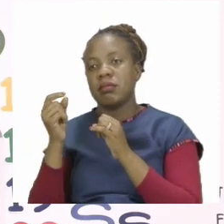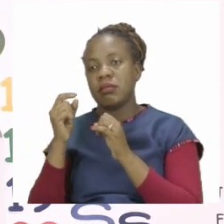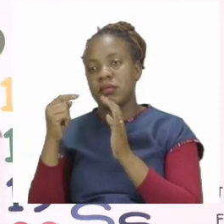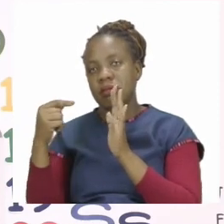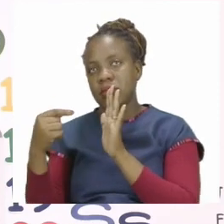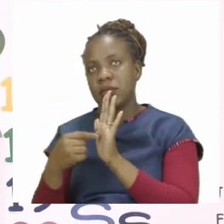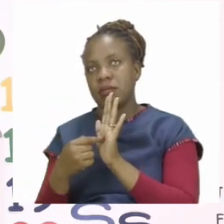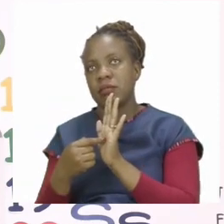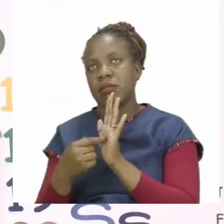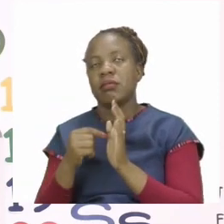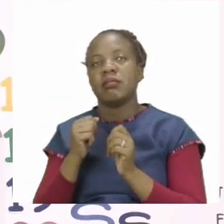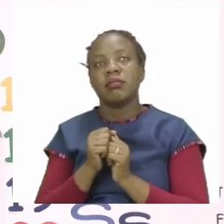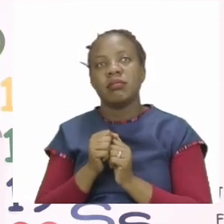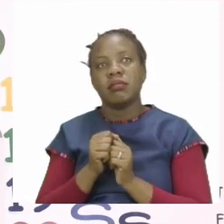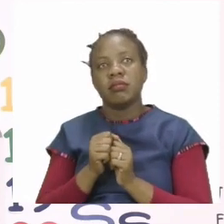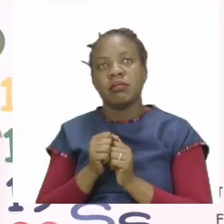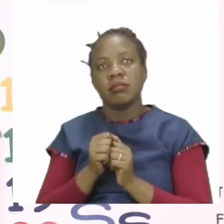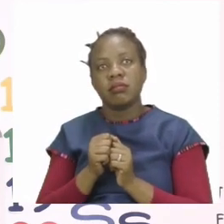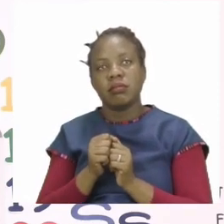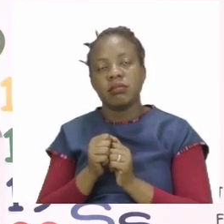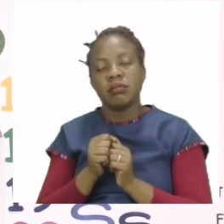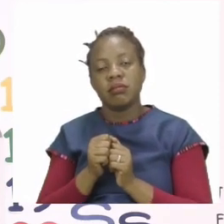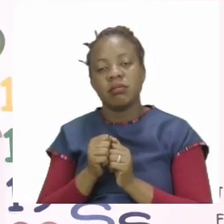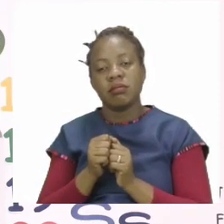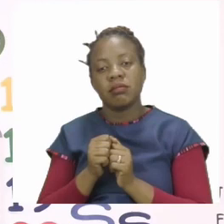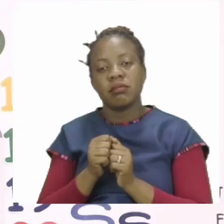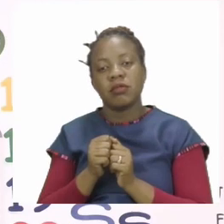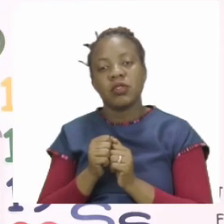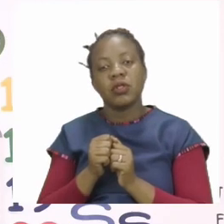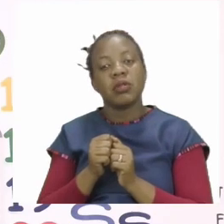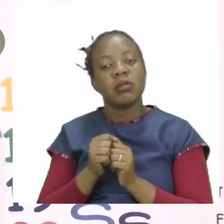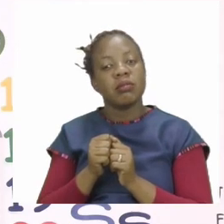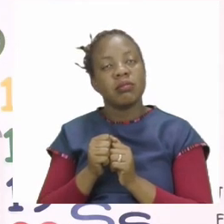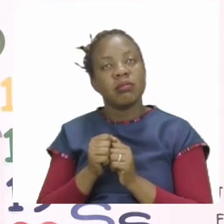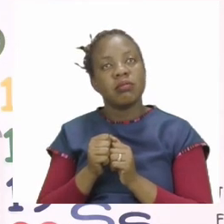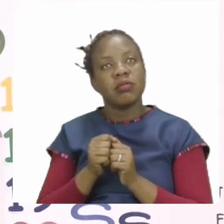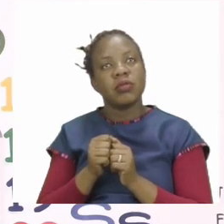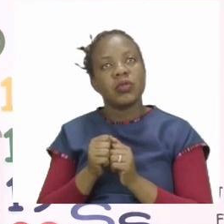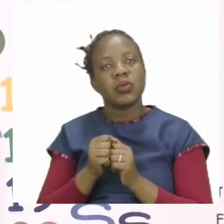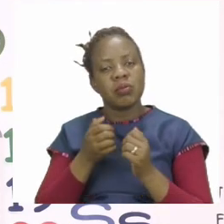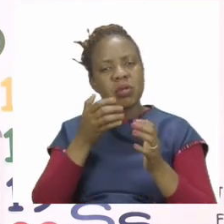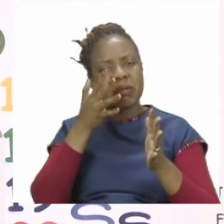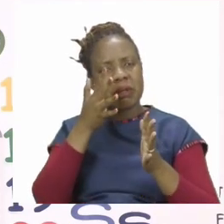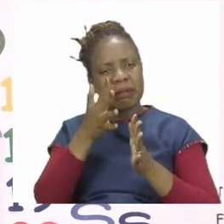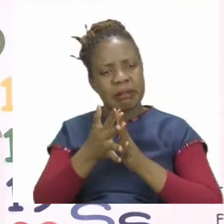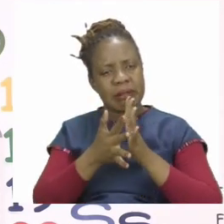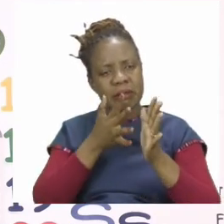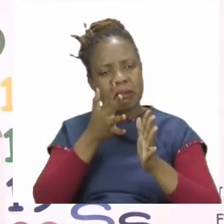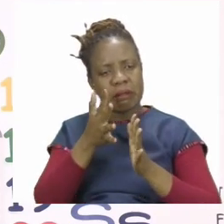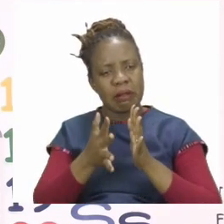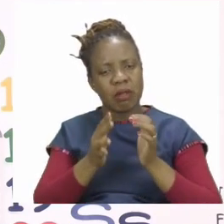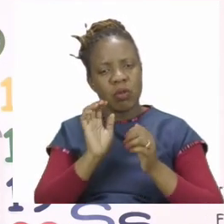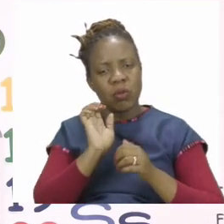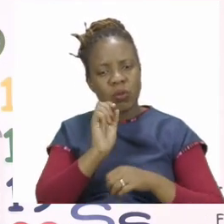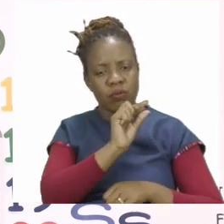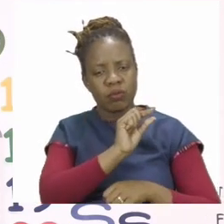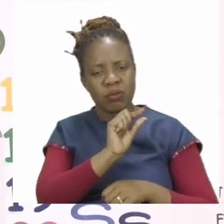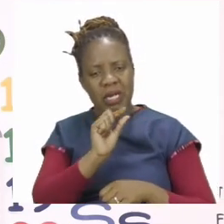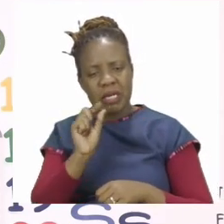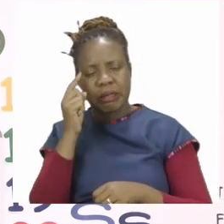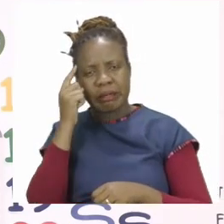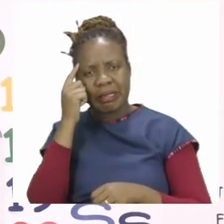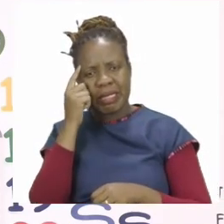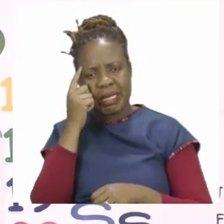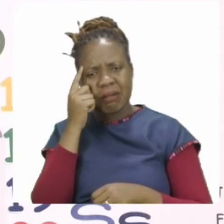the sentences. Remember, you can say your sentences out loud to make sure that it actually makes